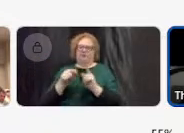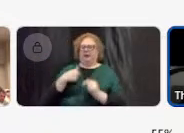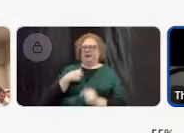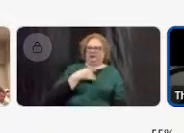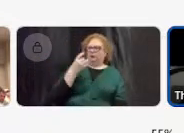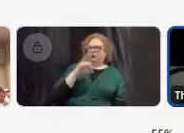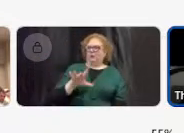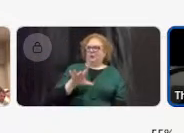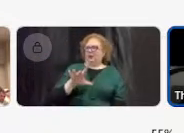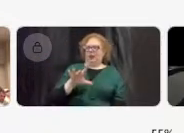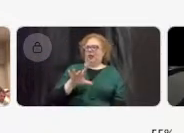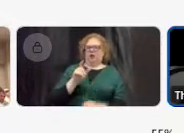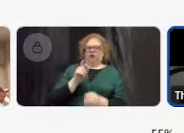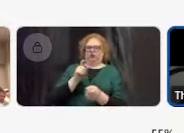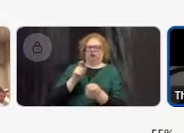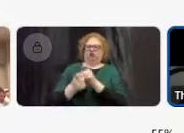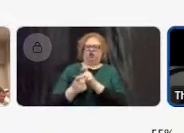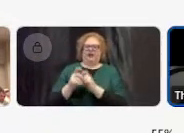the podium.